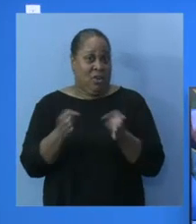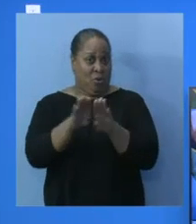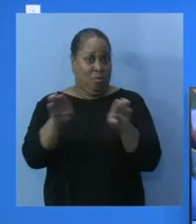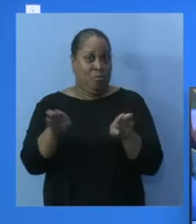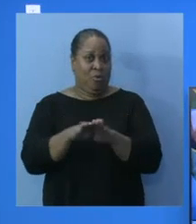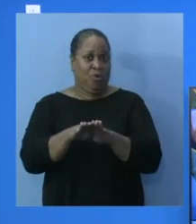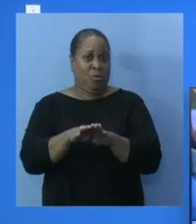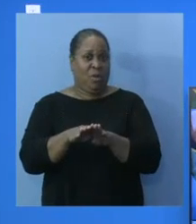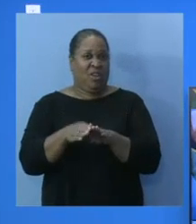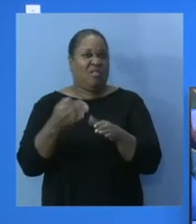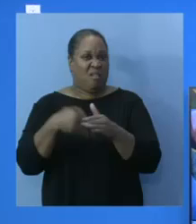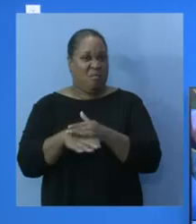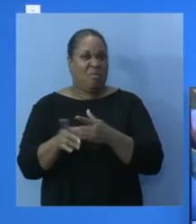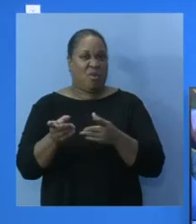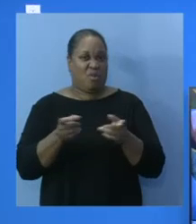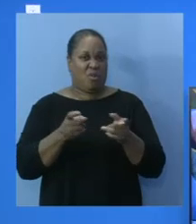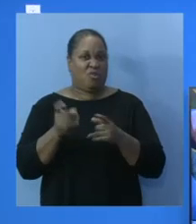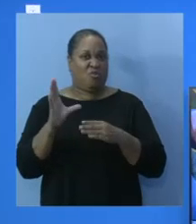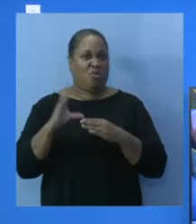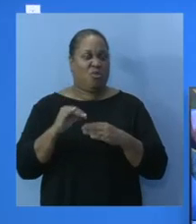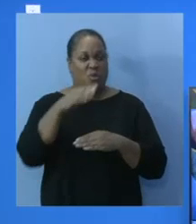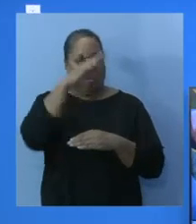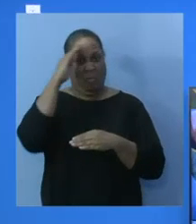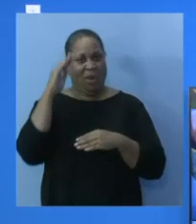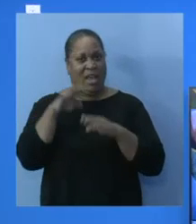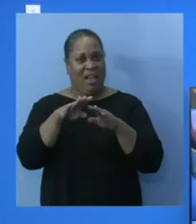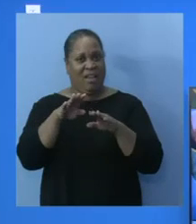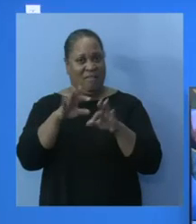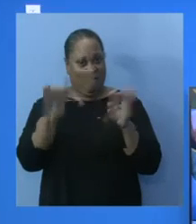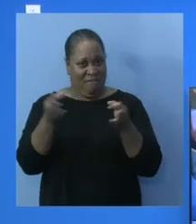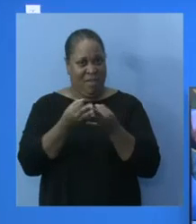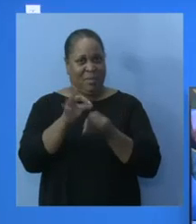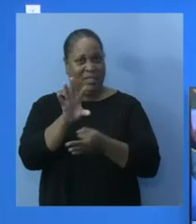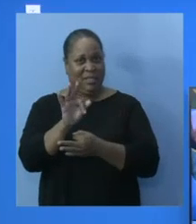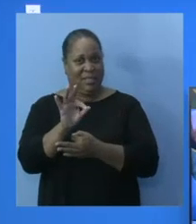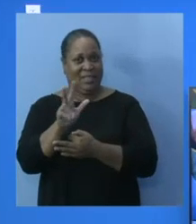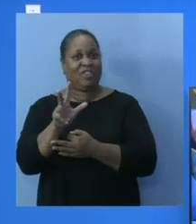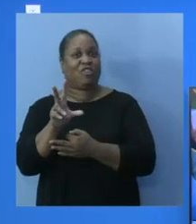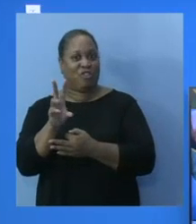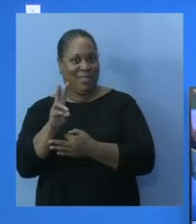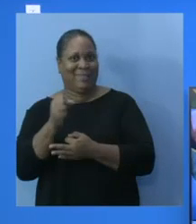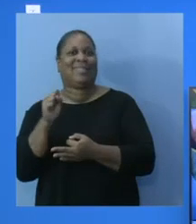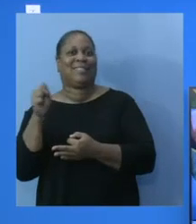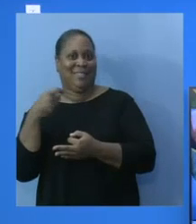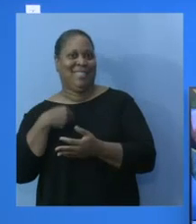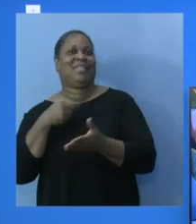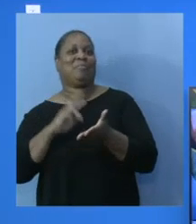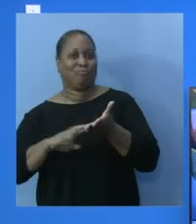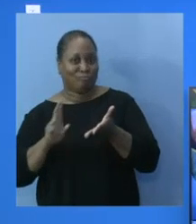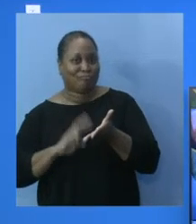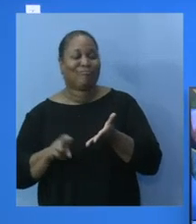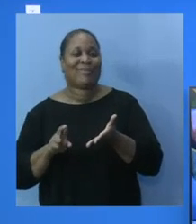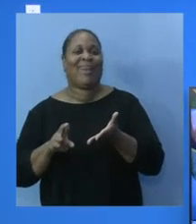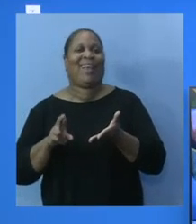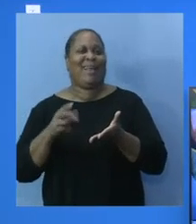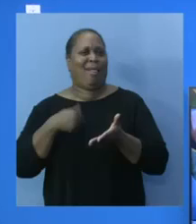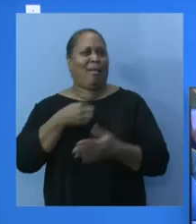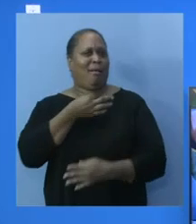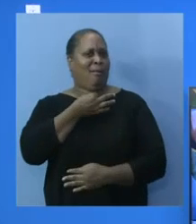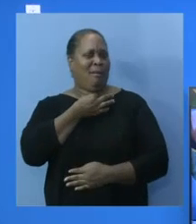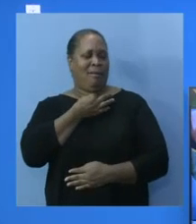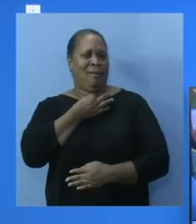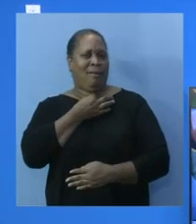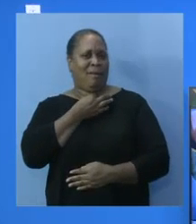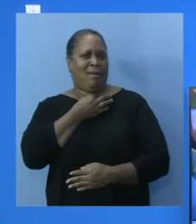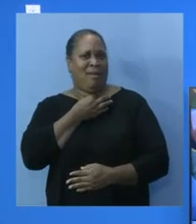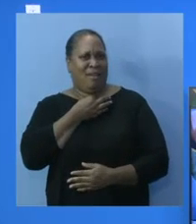birth control reduction of Black families in 1936. I've been doing research, and I was just curious to know